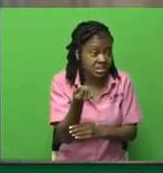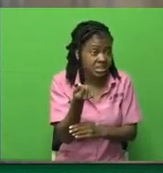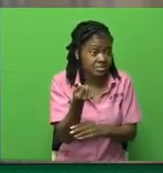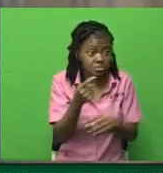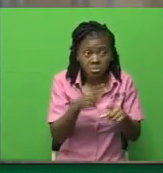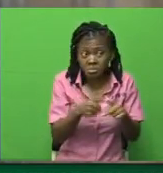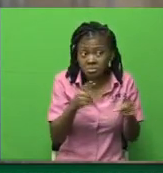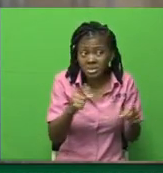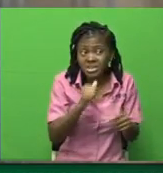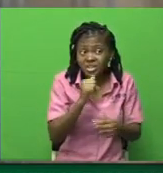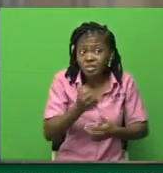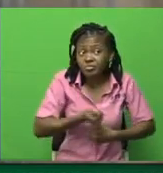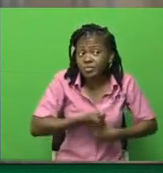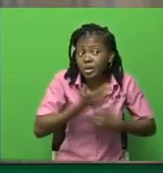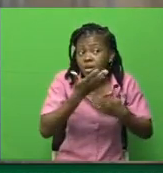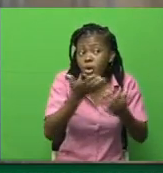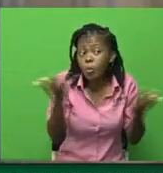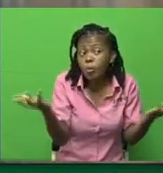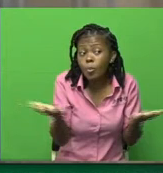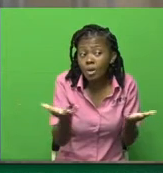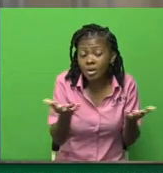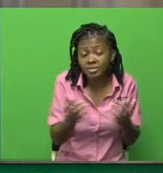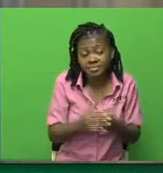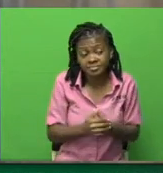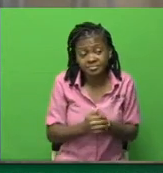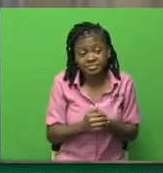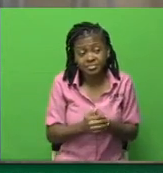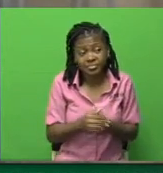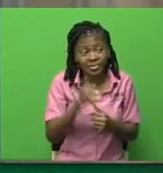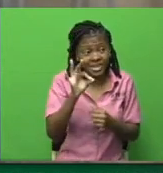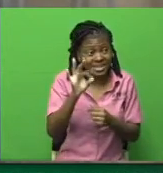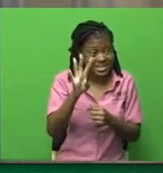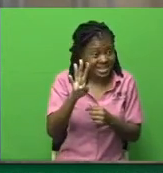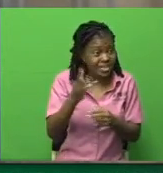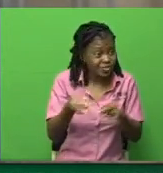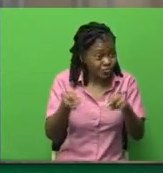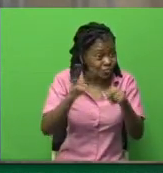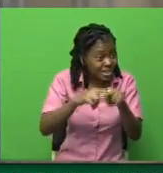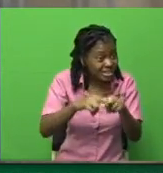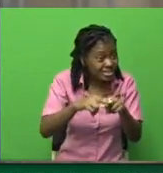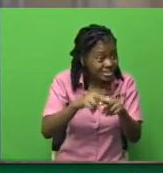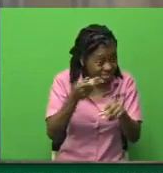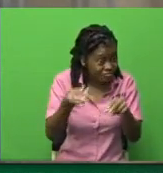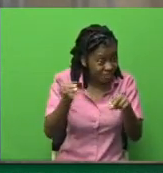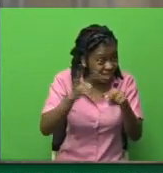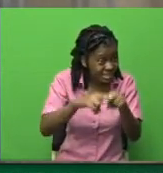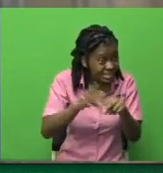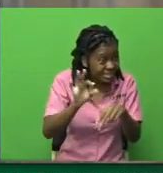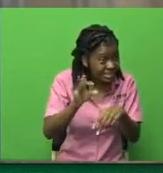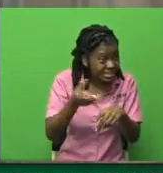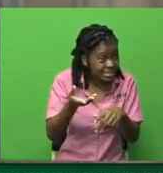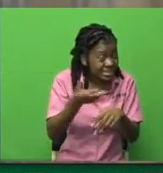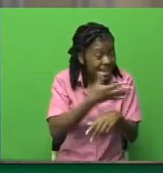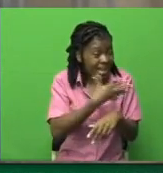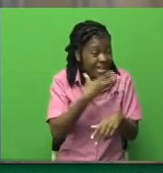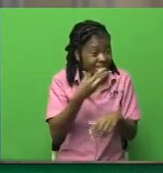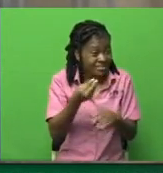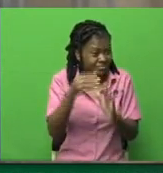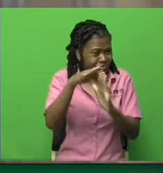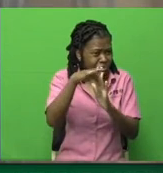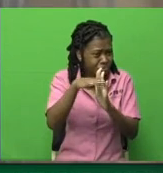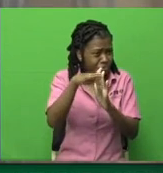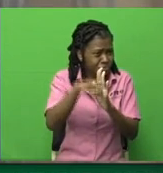is a disfigure has increased and what is more important is that a reduction in expenditure